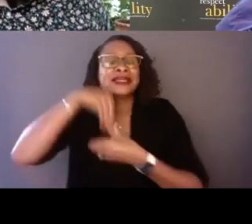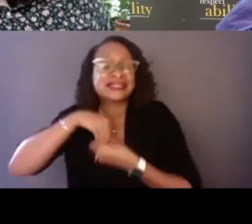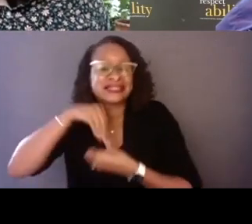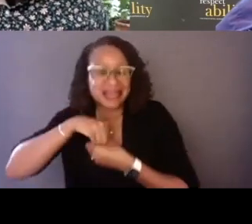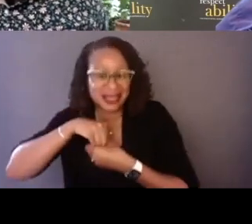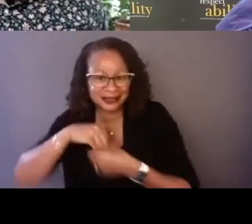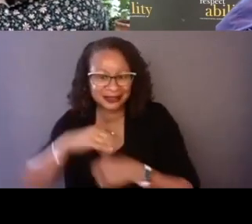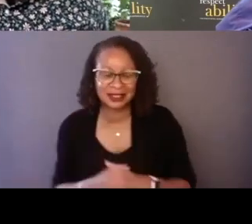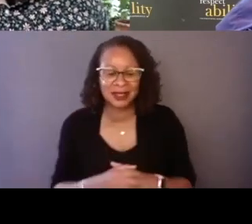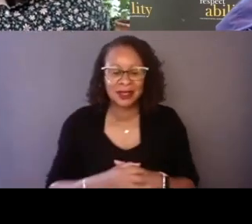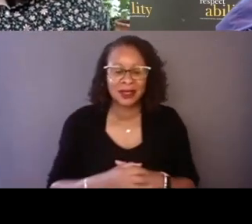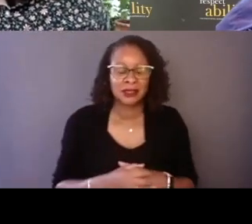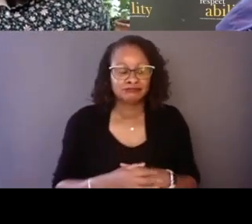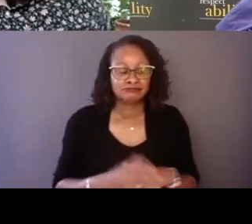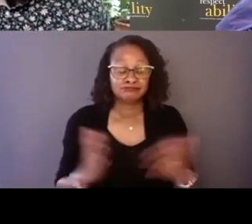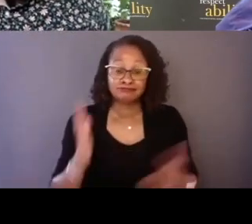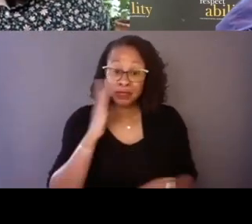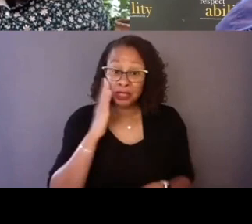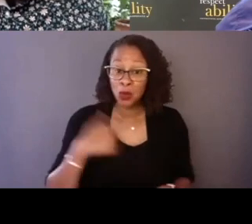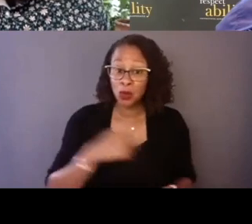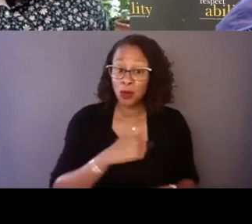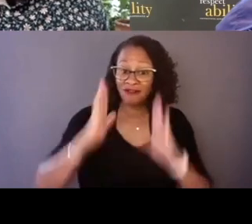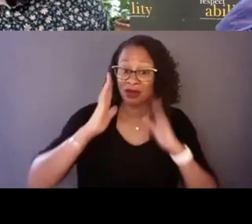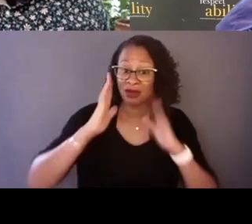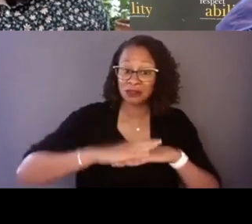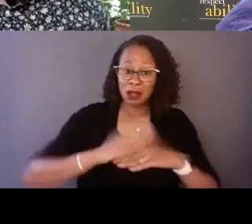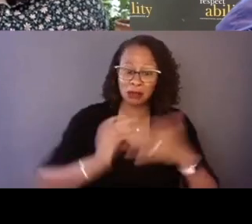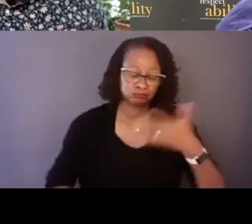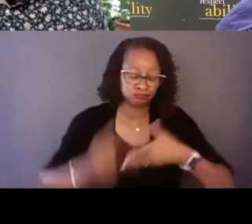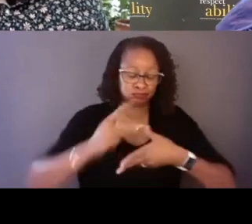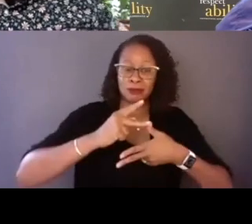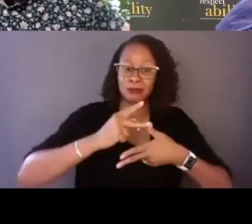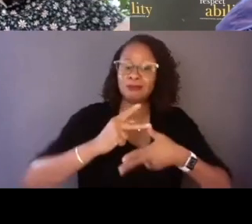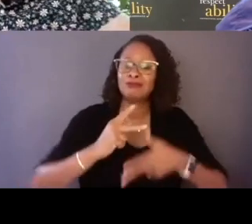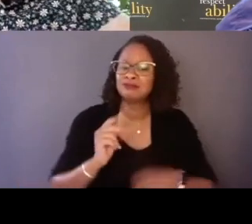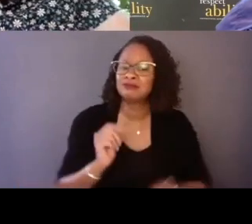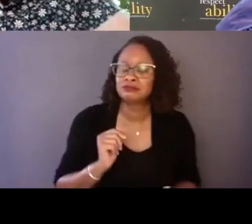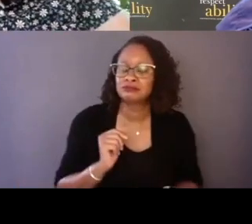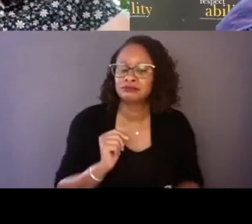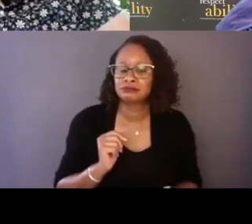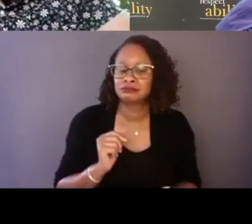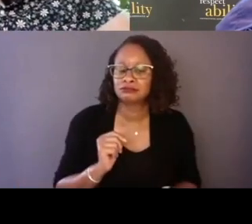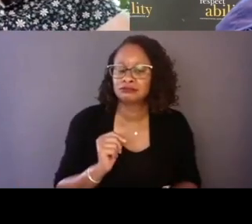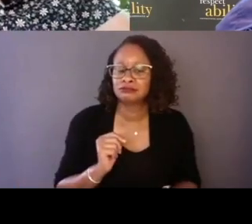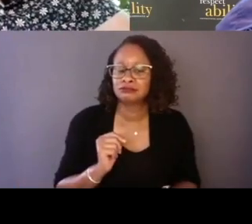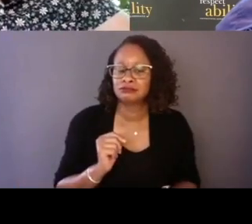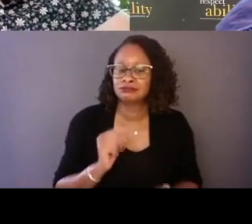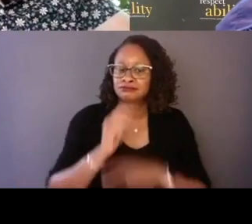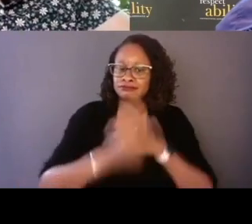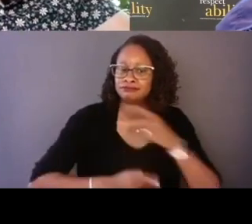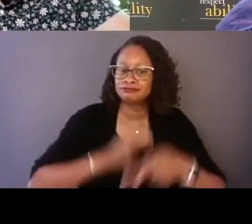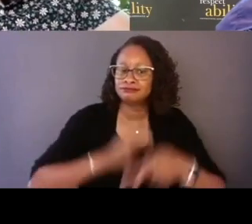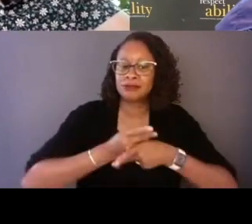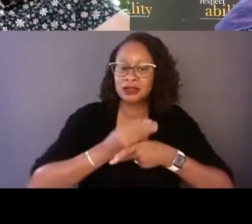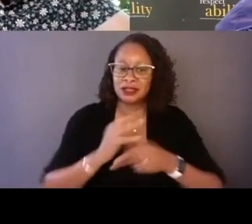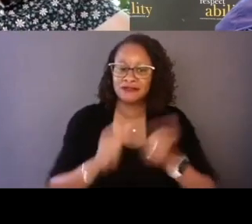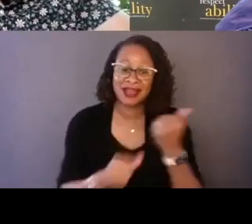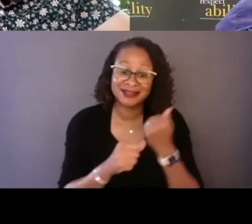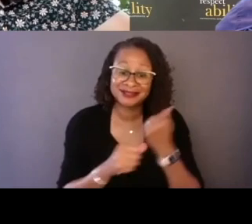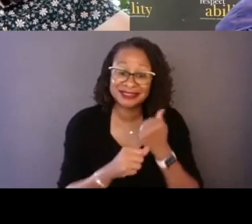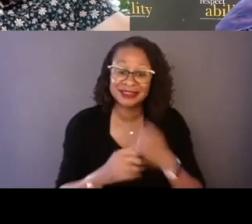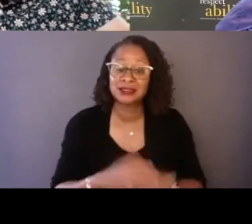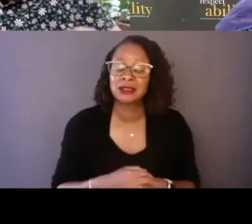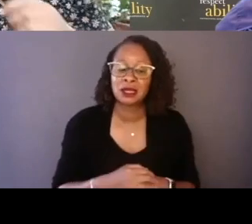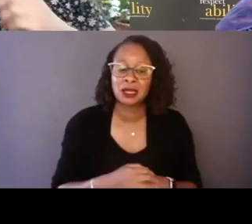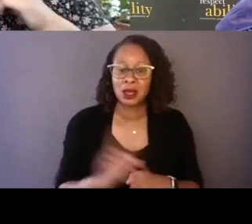and you know that we are focused primarily on the types of advocacy where you